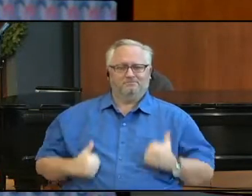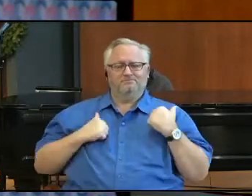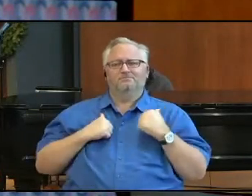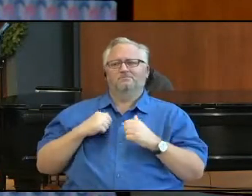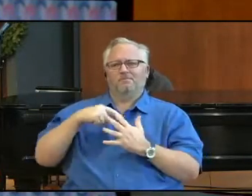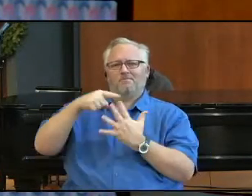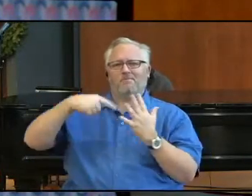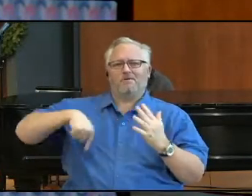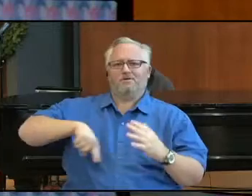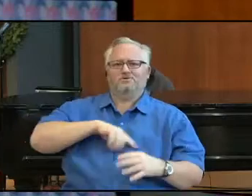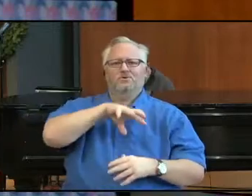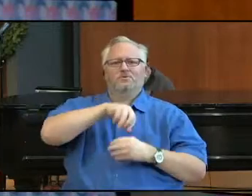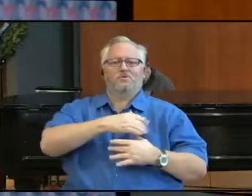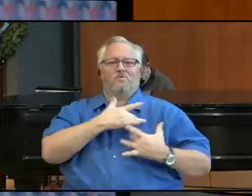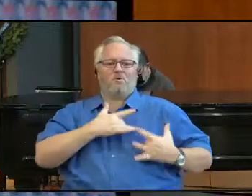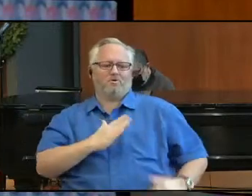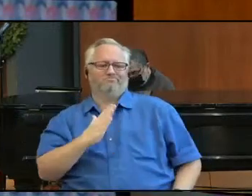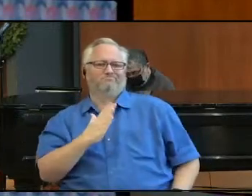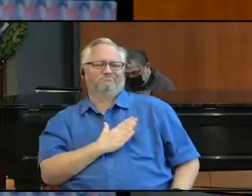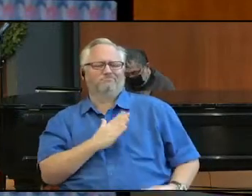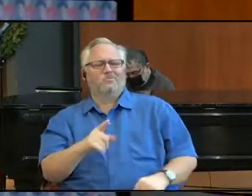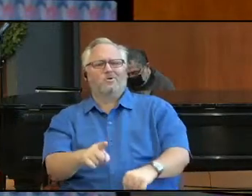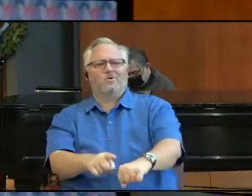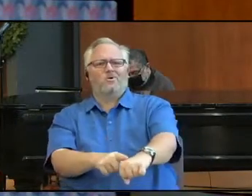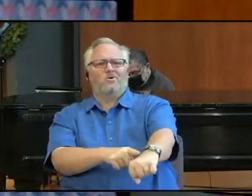long journey.